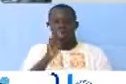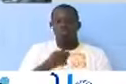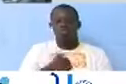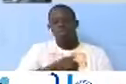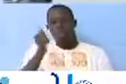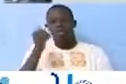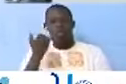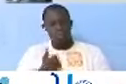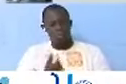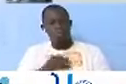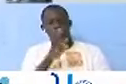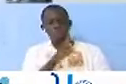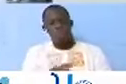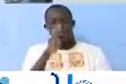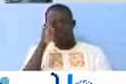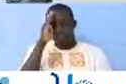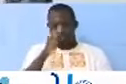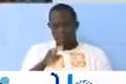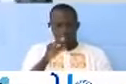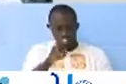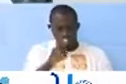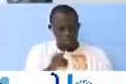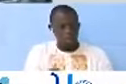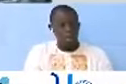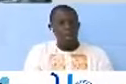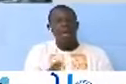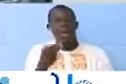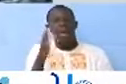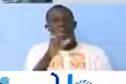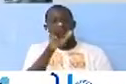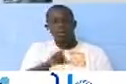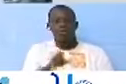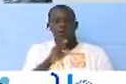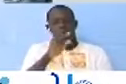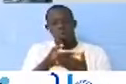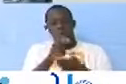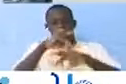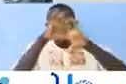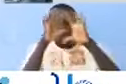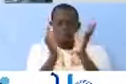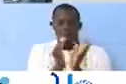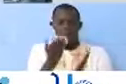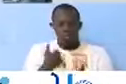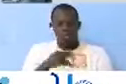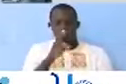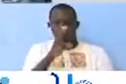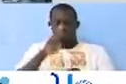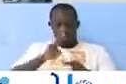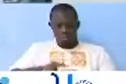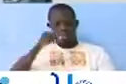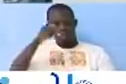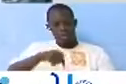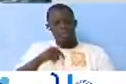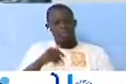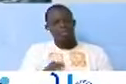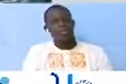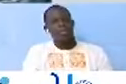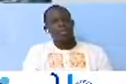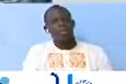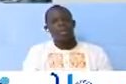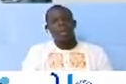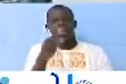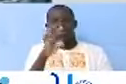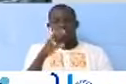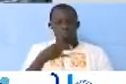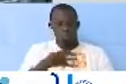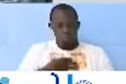you would have some people who will praise you. All the people that come here, if